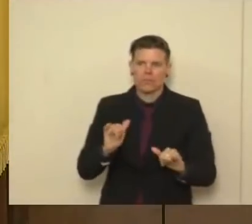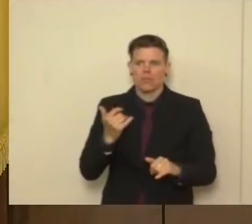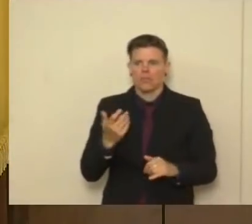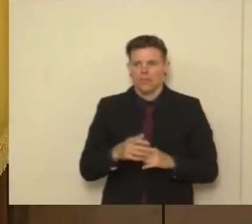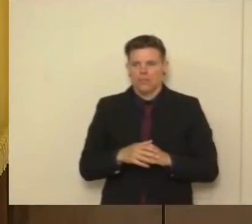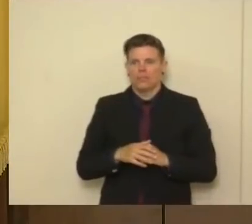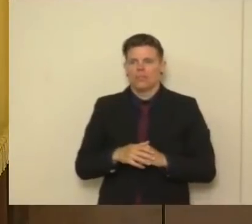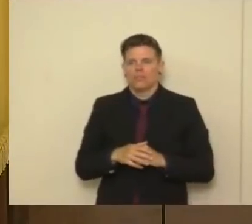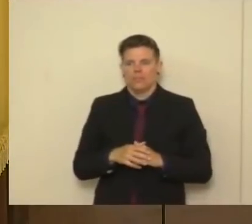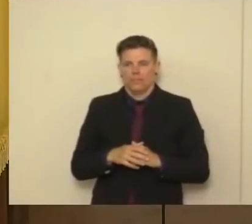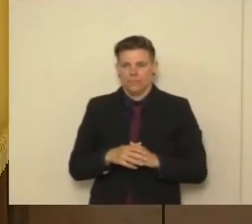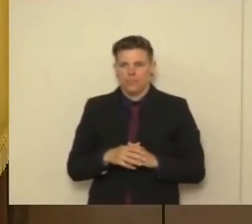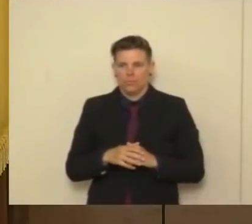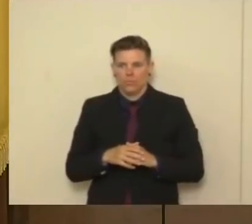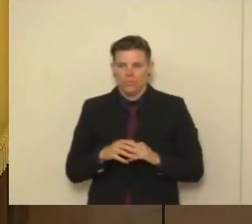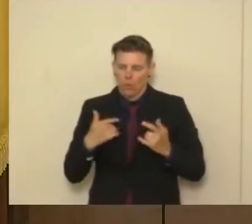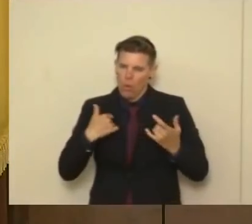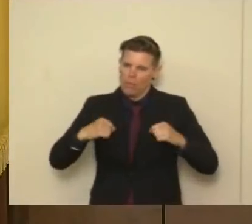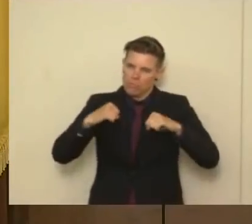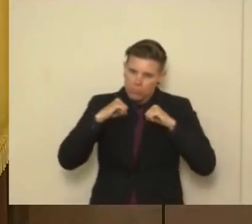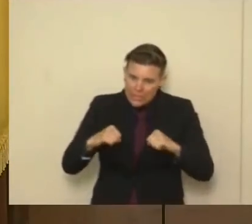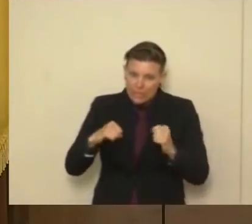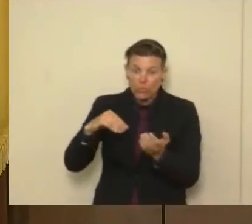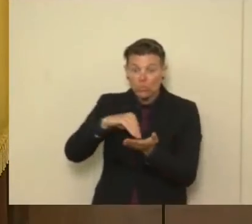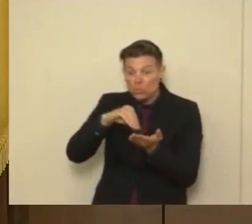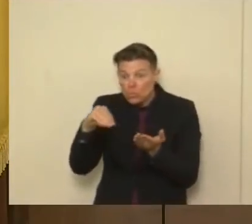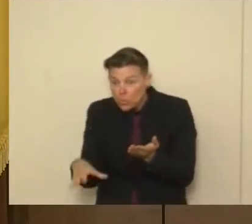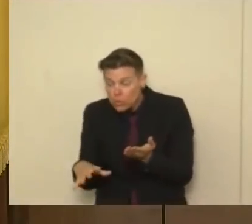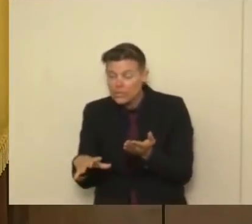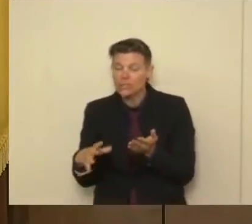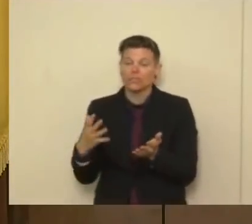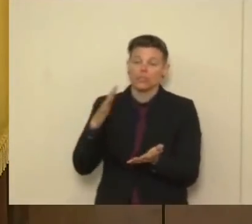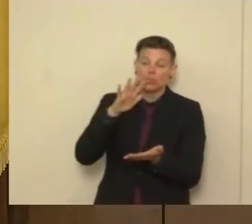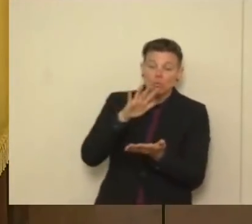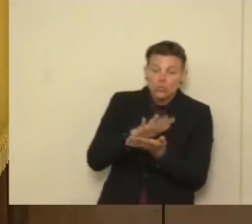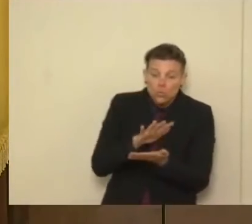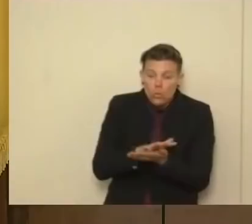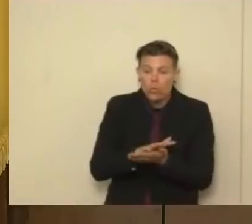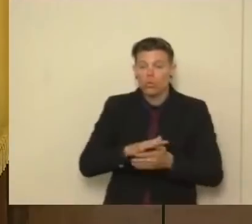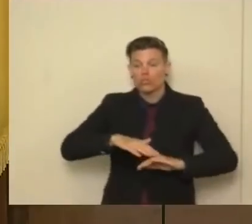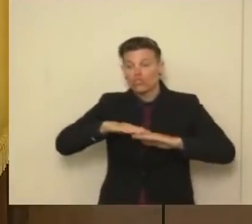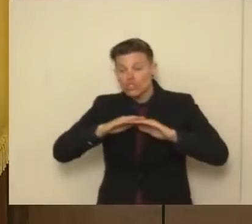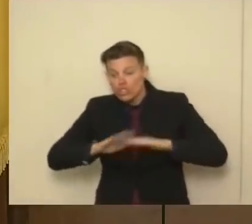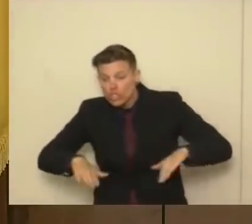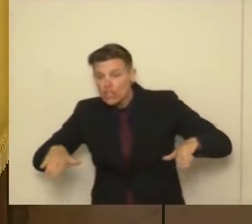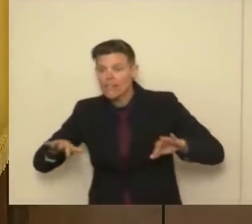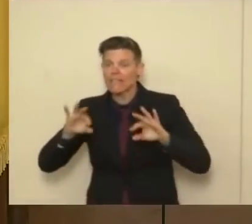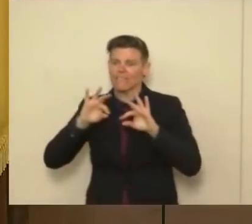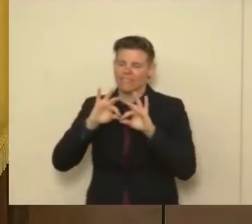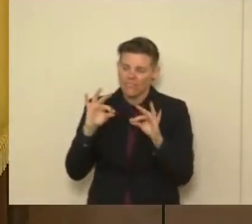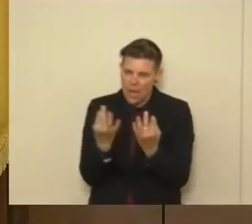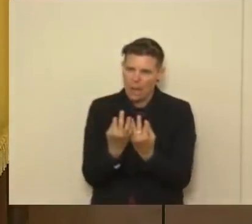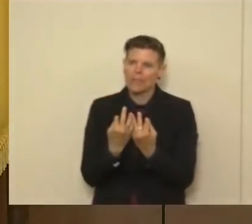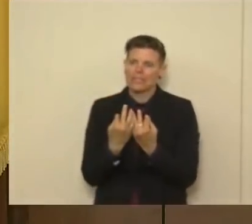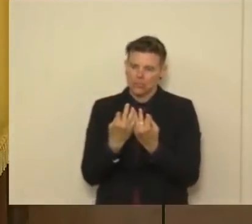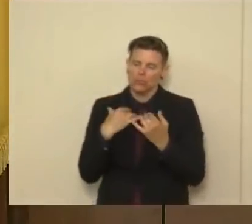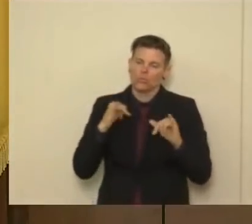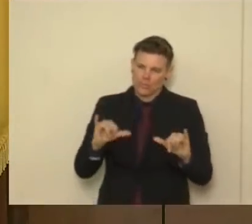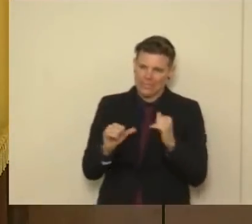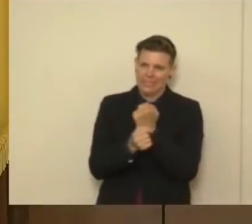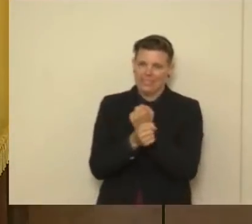to protect school students, school-age children and their families, and make sure that we can safely reopen in August.